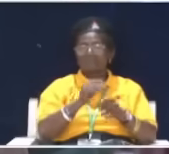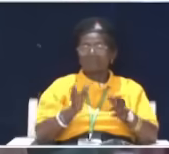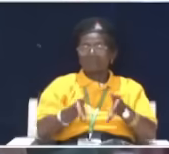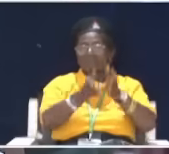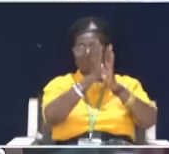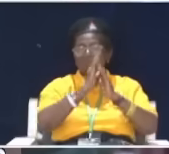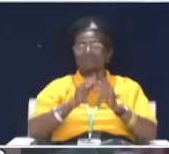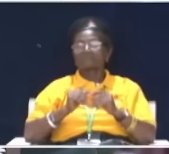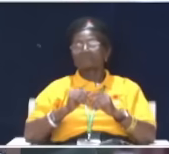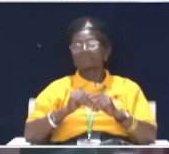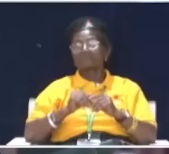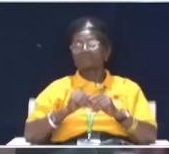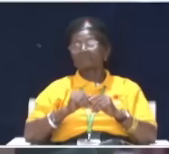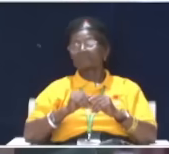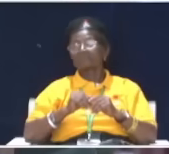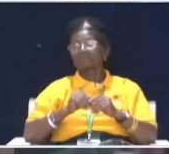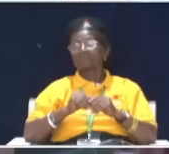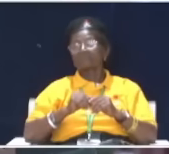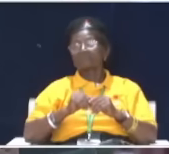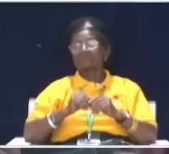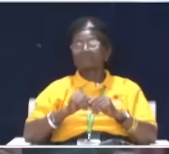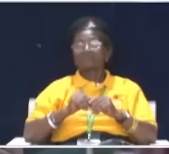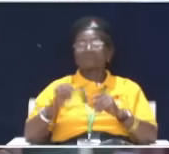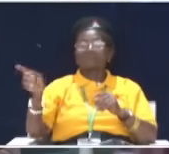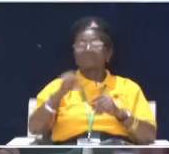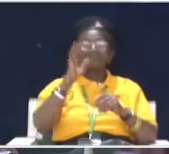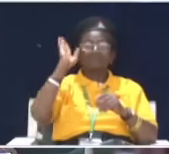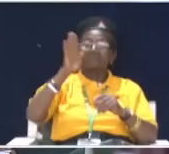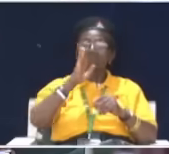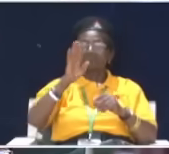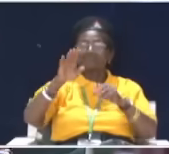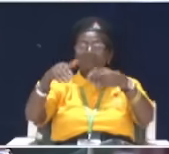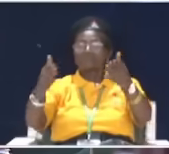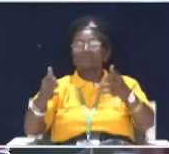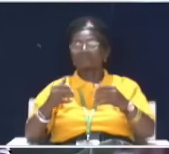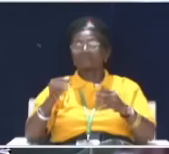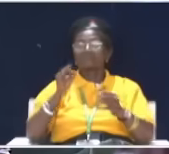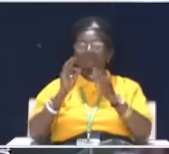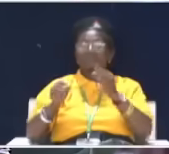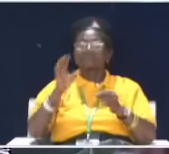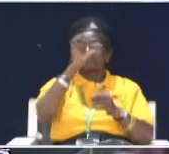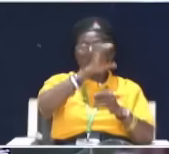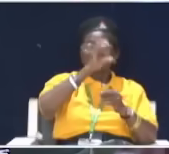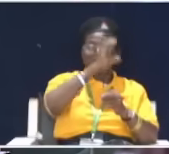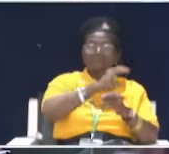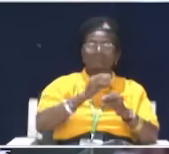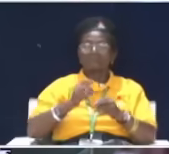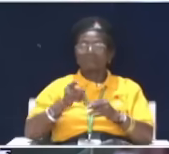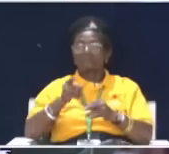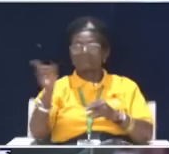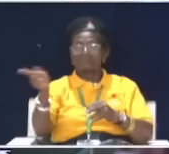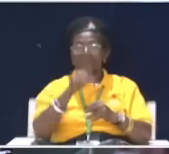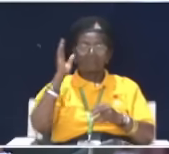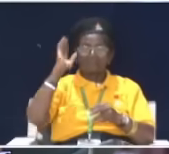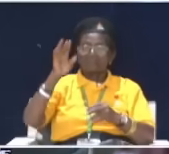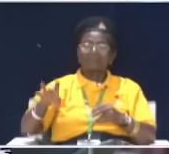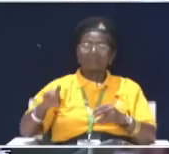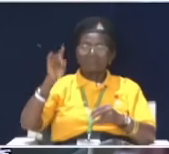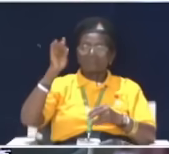o so ninu oro re pe biwo ba ma beere, you shall be given. A o fun o. If you seek, to ba wa kiri, you will find. Wa